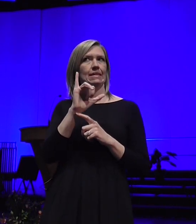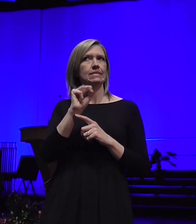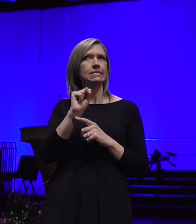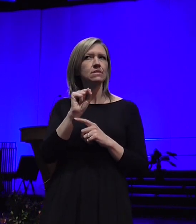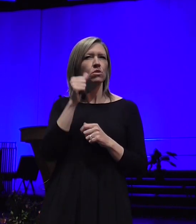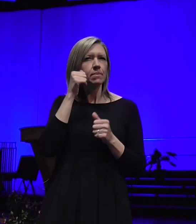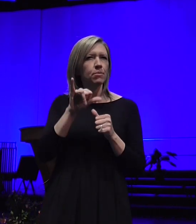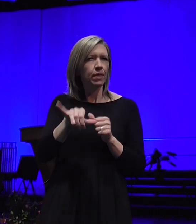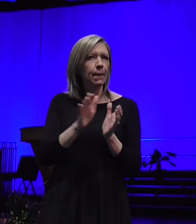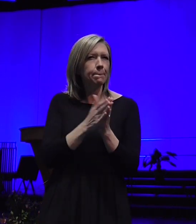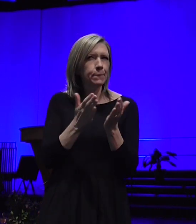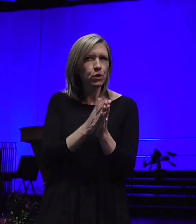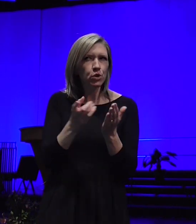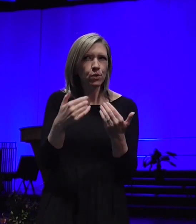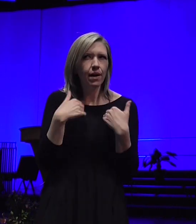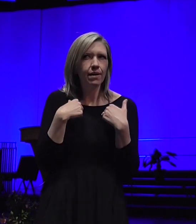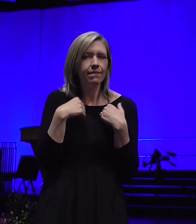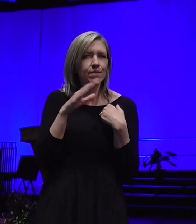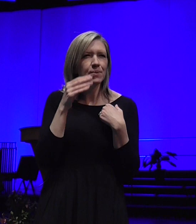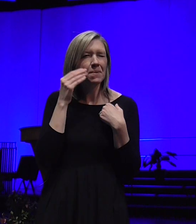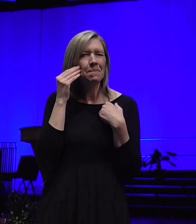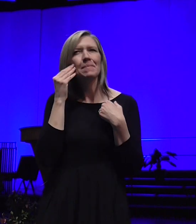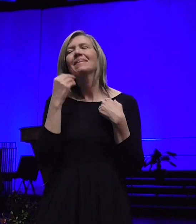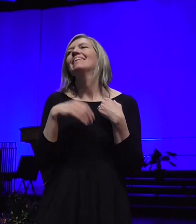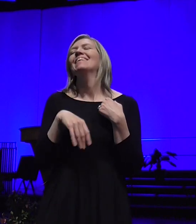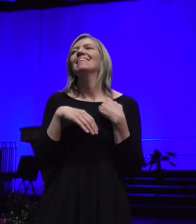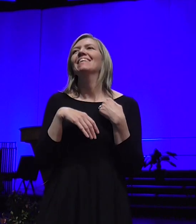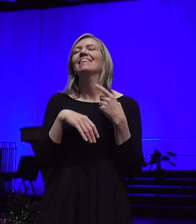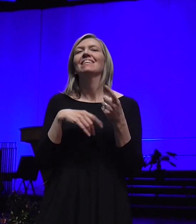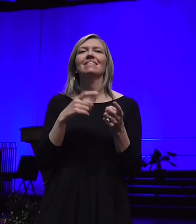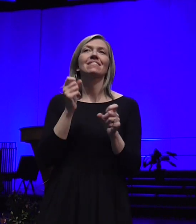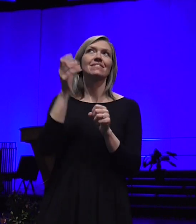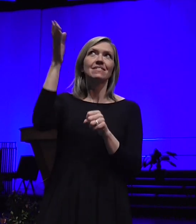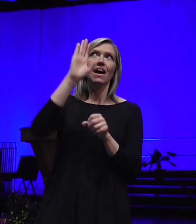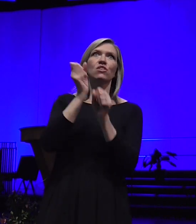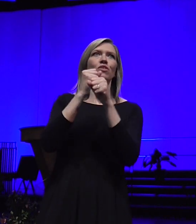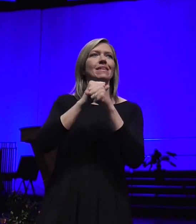that you have somewhere, God created heaven and the earth.